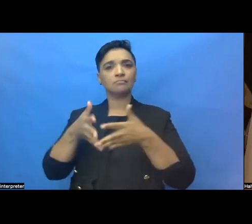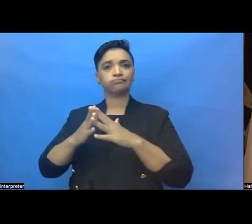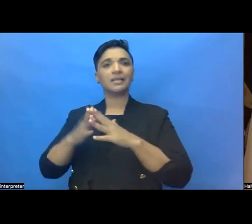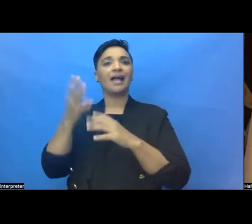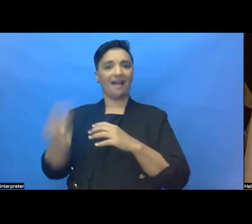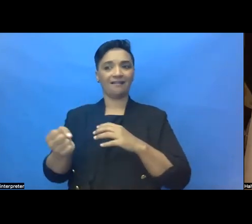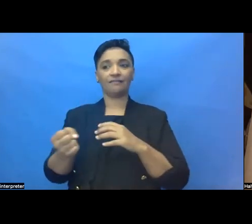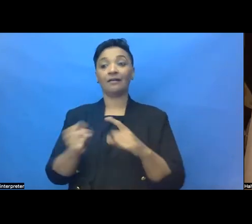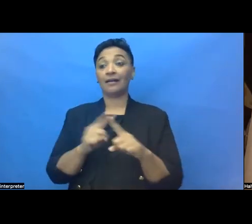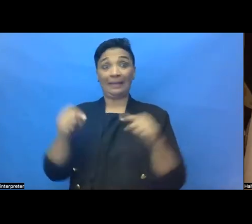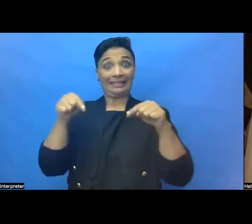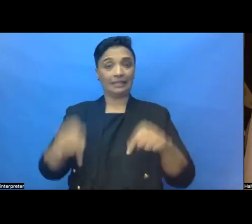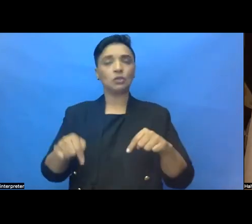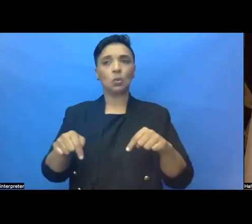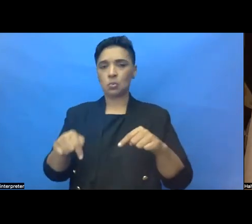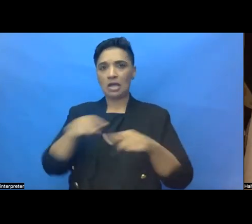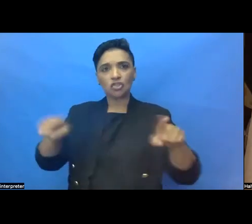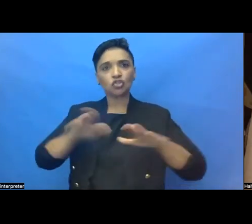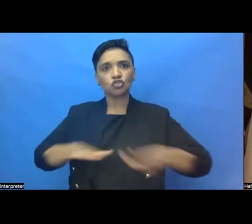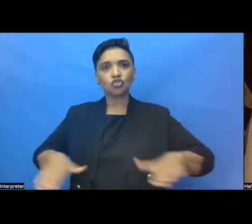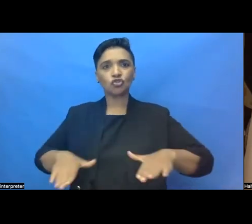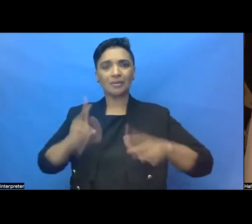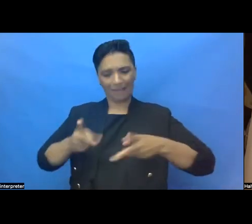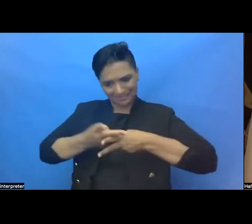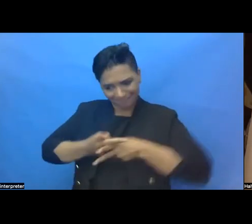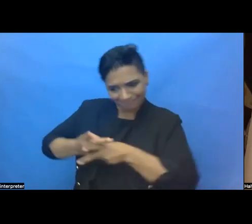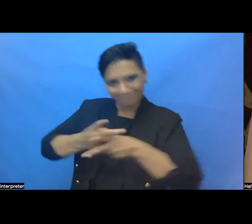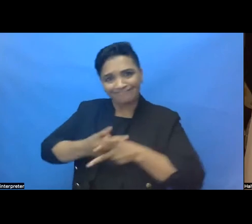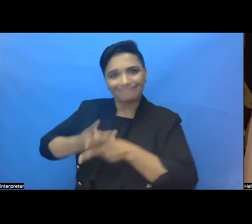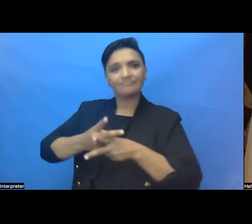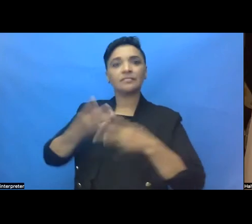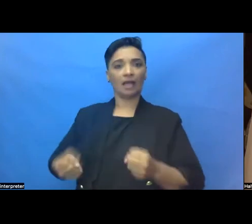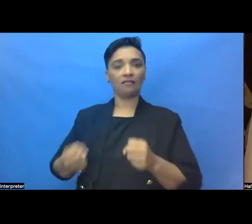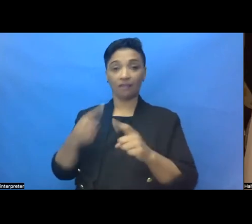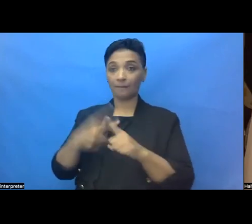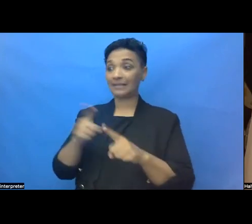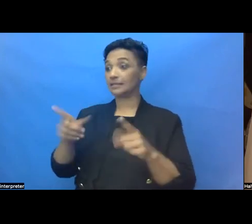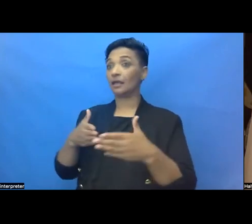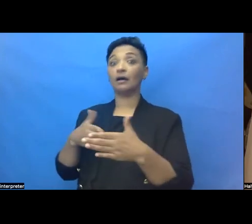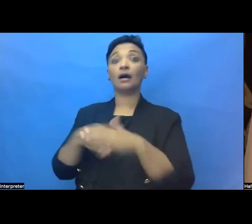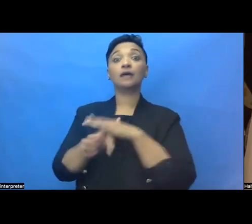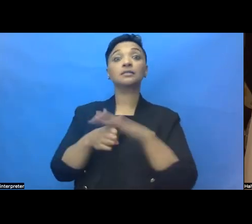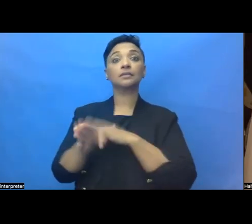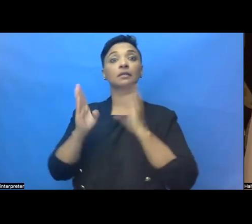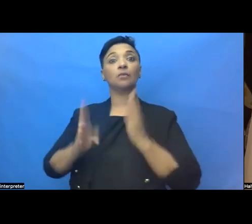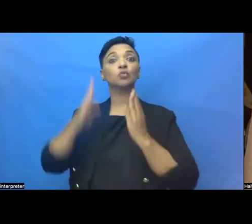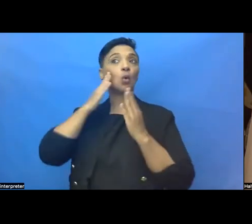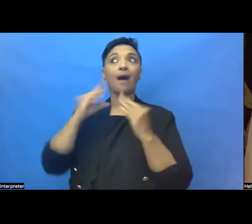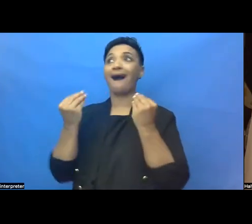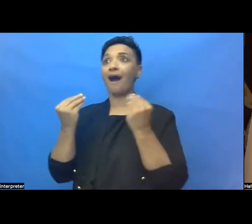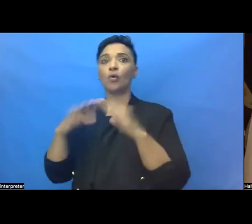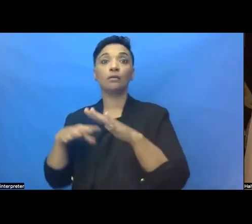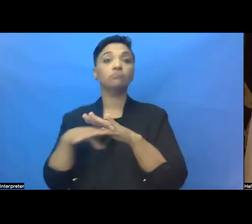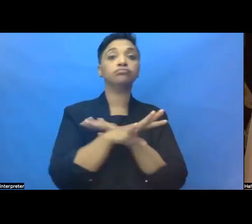complex needs in terms of movement of these children and the accessibility of place that would host them, they